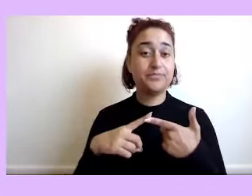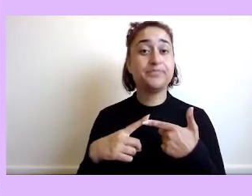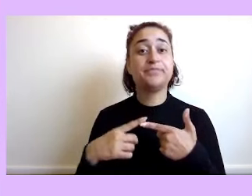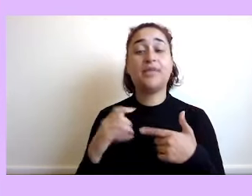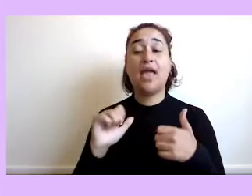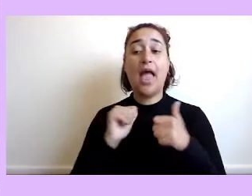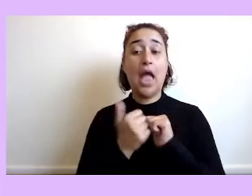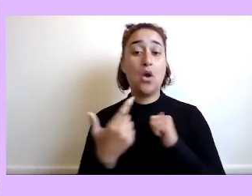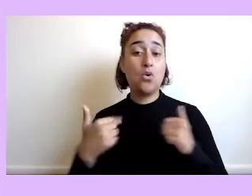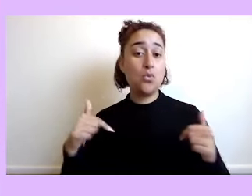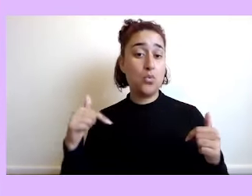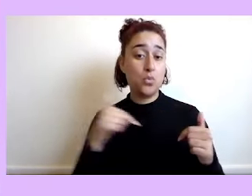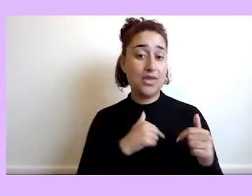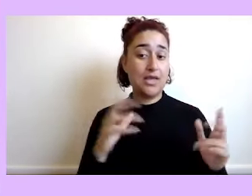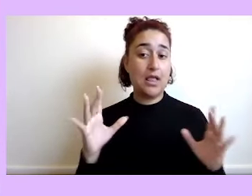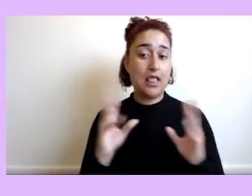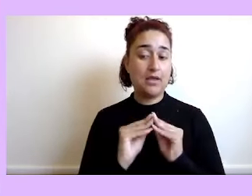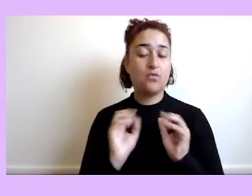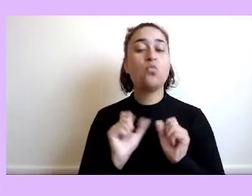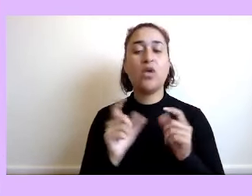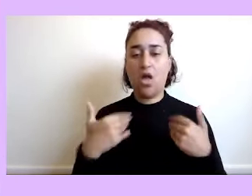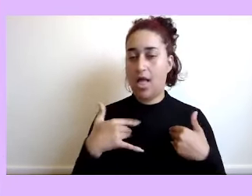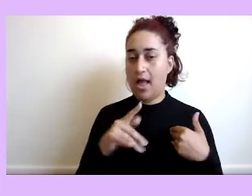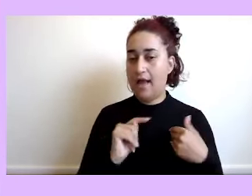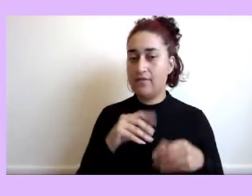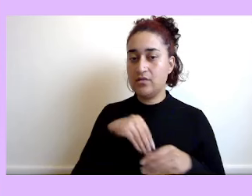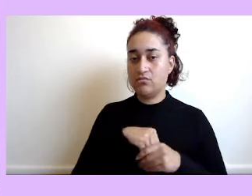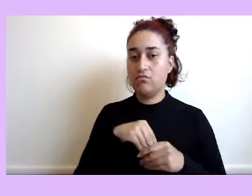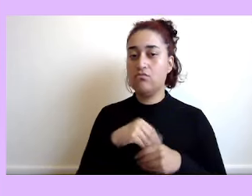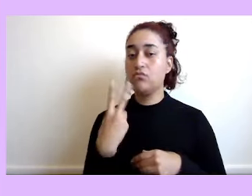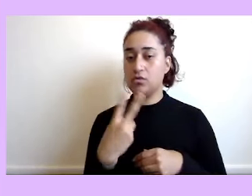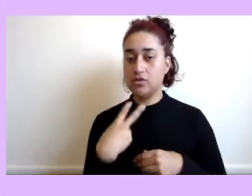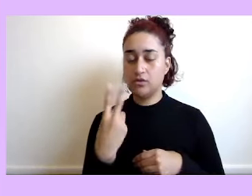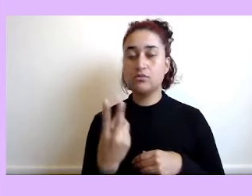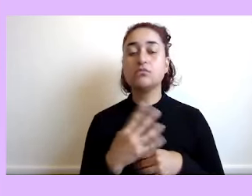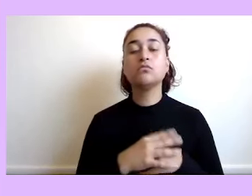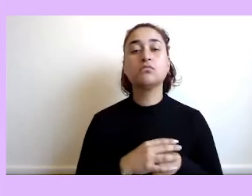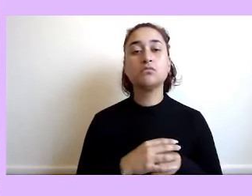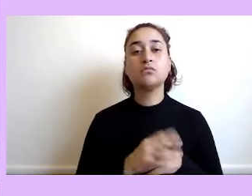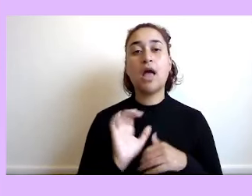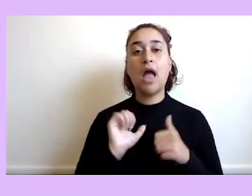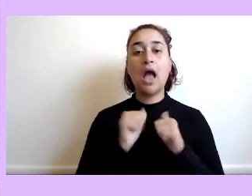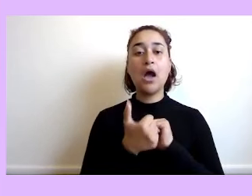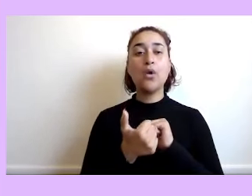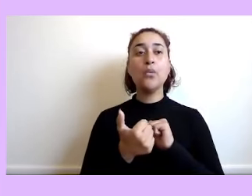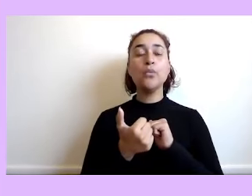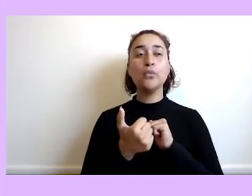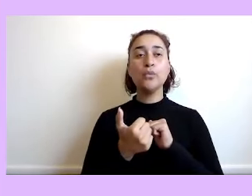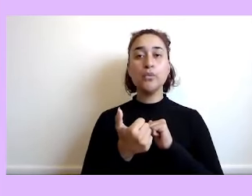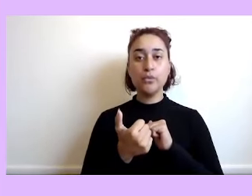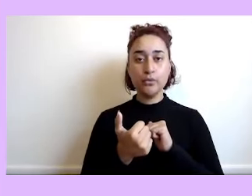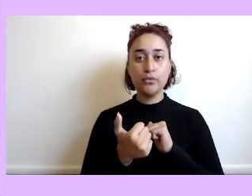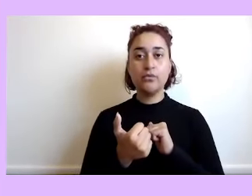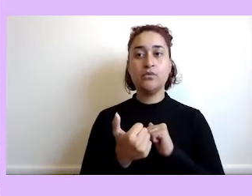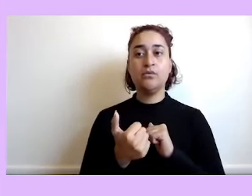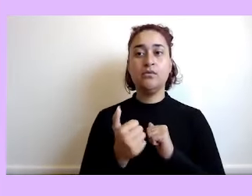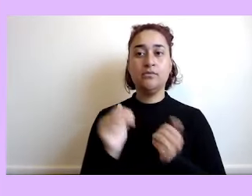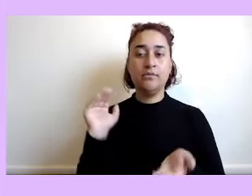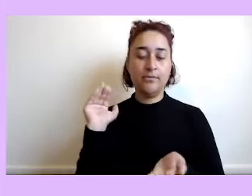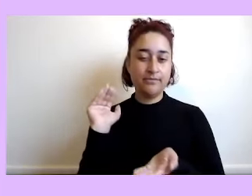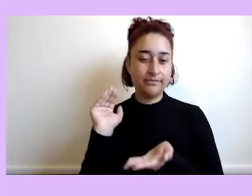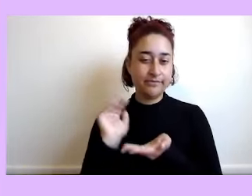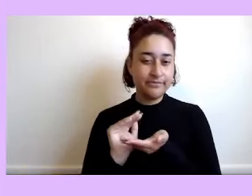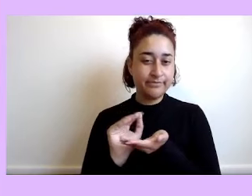do we collectively, because we all have it, right? We all have a voice. How to minimize,